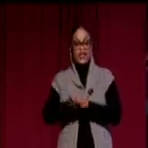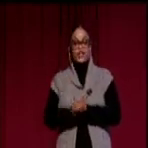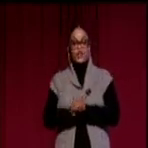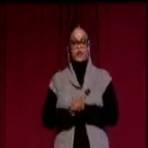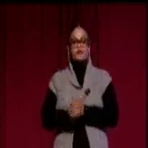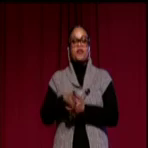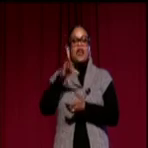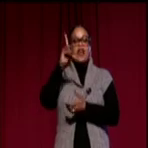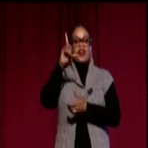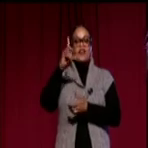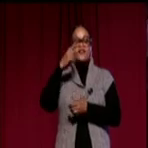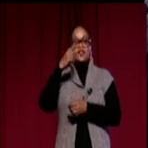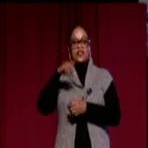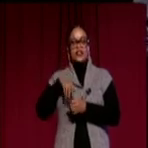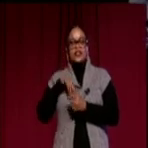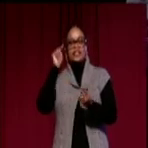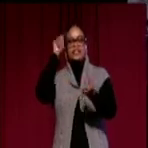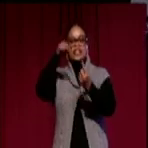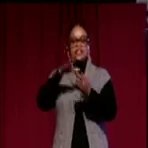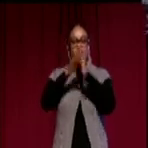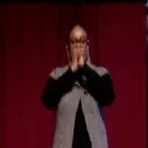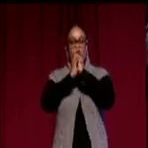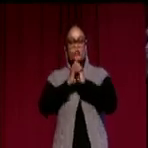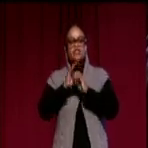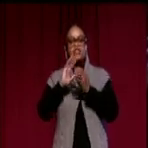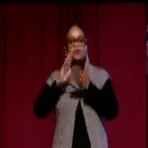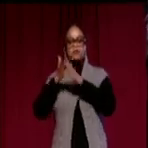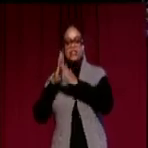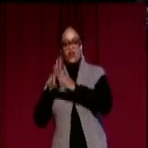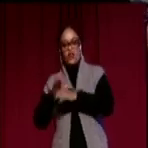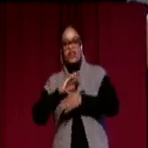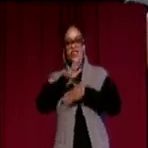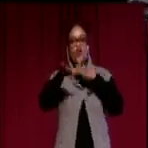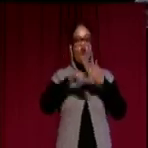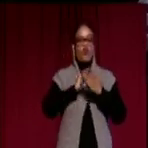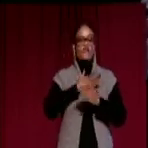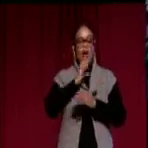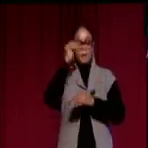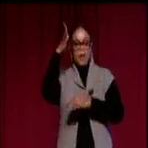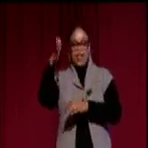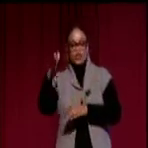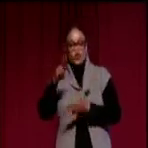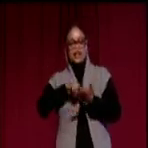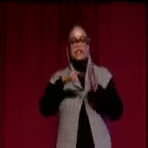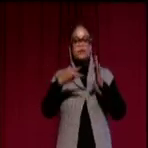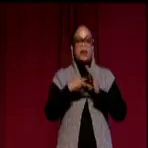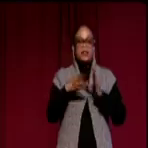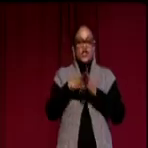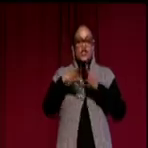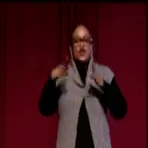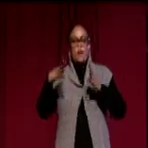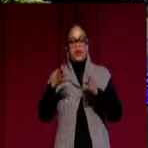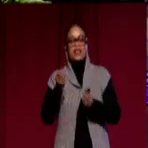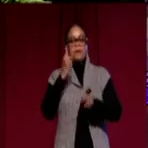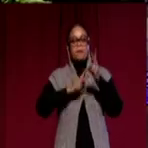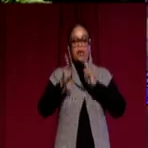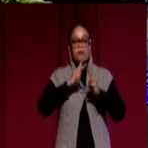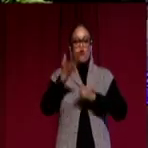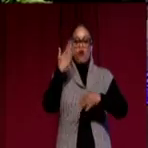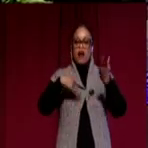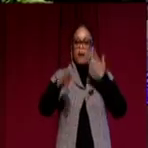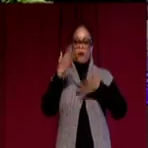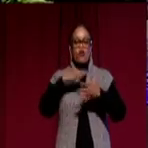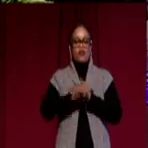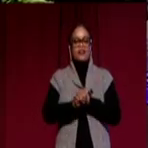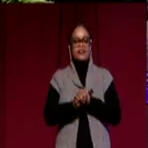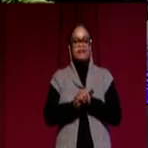of the Destiny Worship Center. He's all of our pastor. He has meant so much to so many people. Come on, DeAndre,